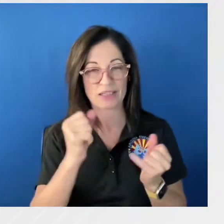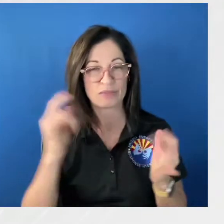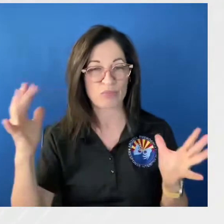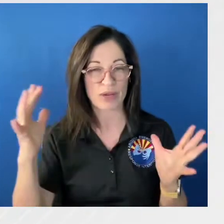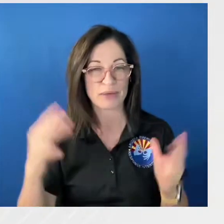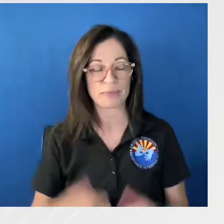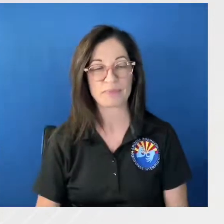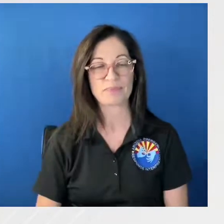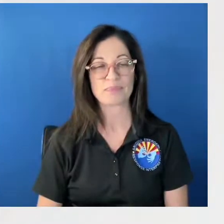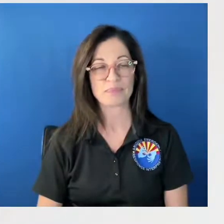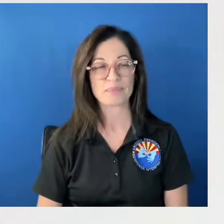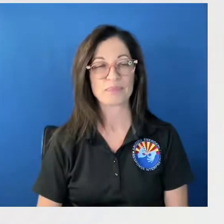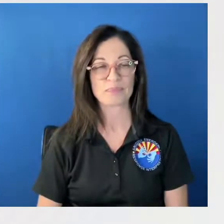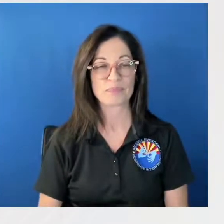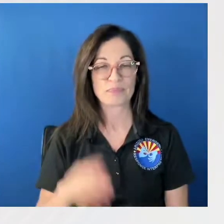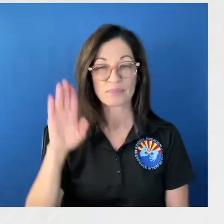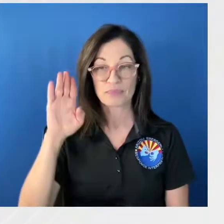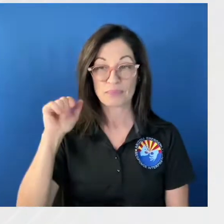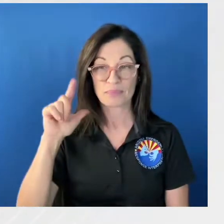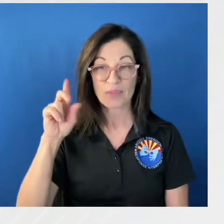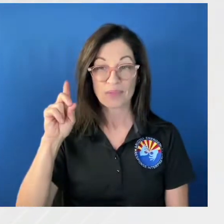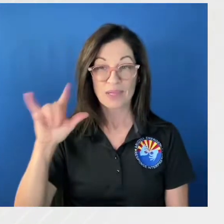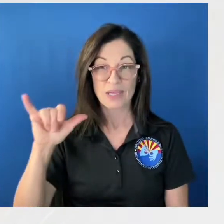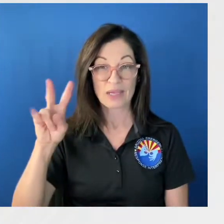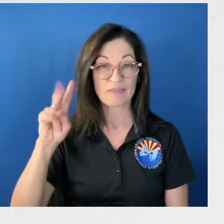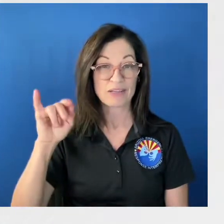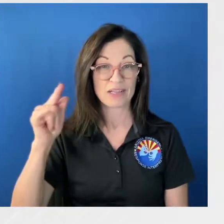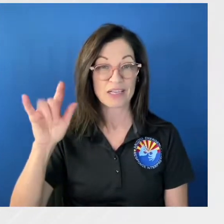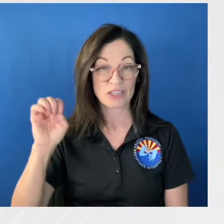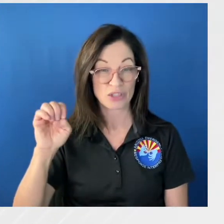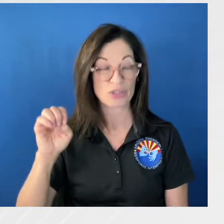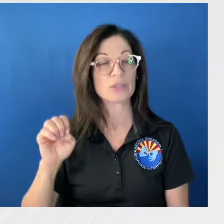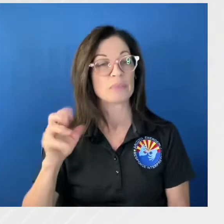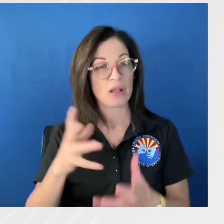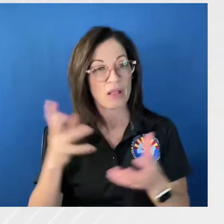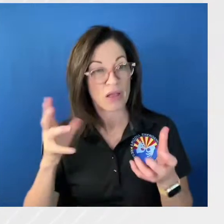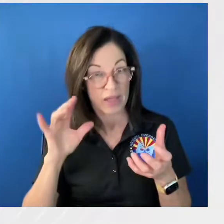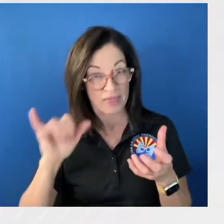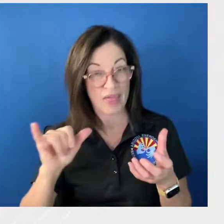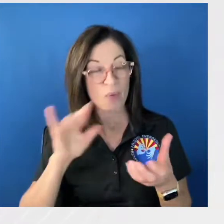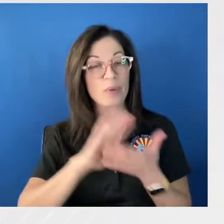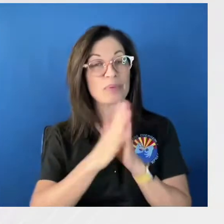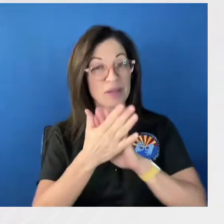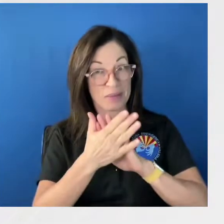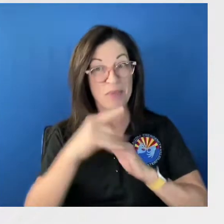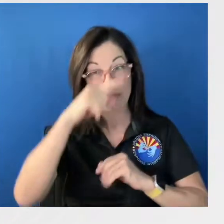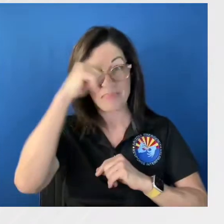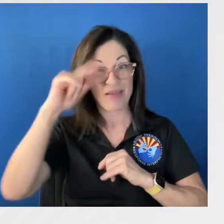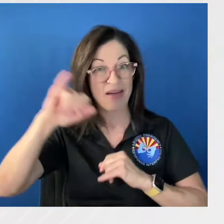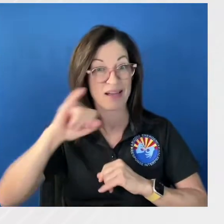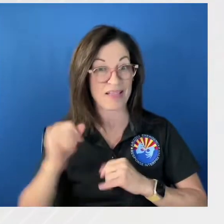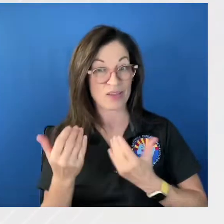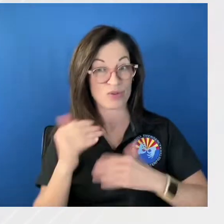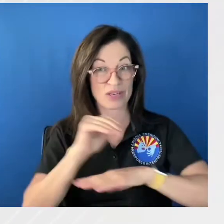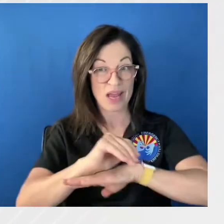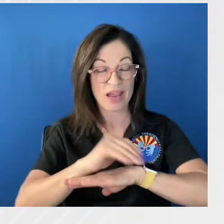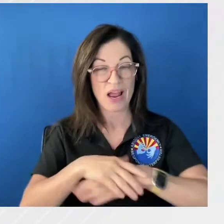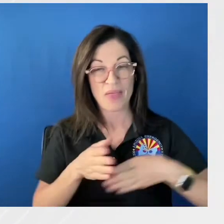Baldy Village, we were able to, actually quite a bit of this will turn black tonight as well, all along the Baldy Road